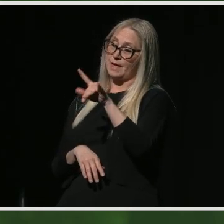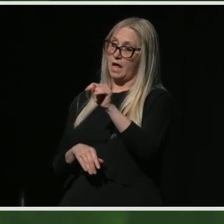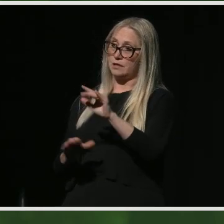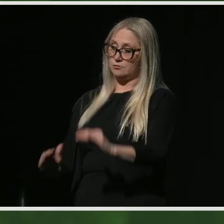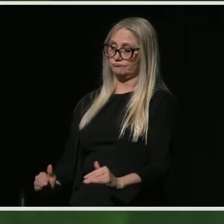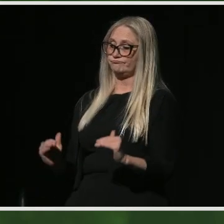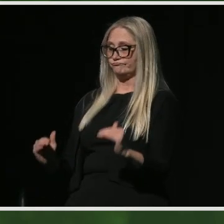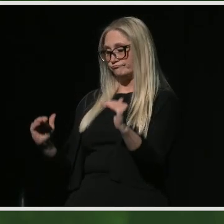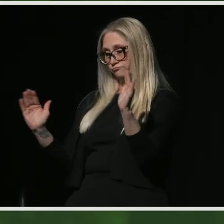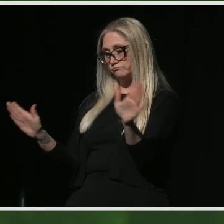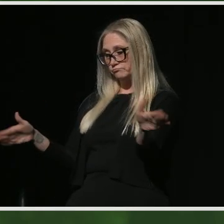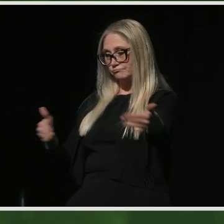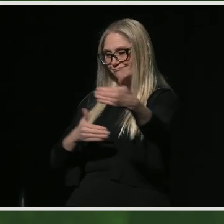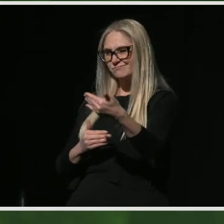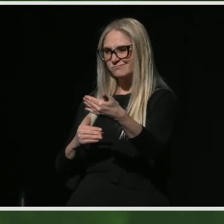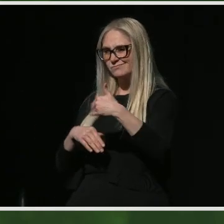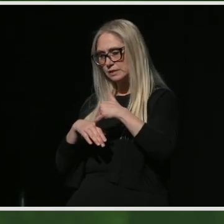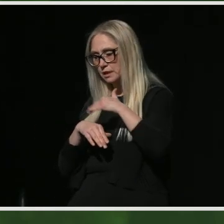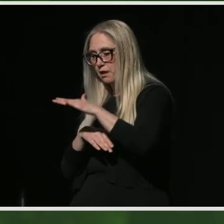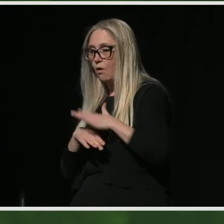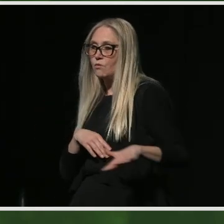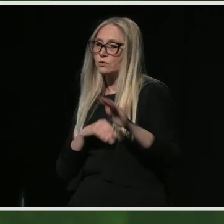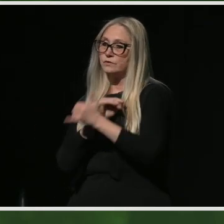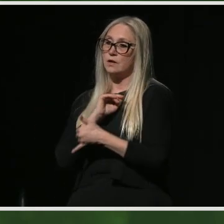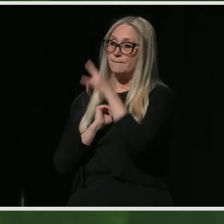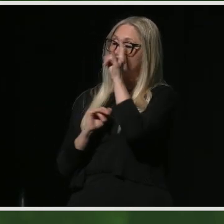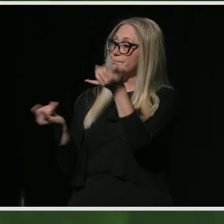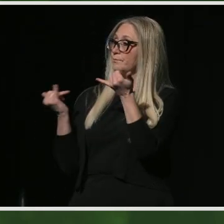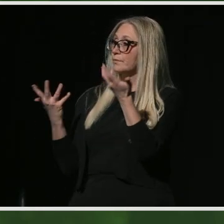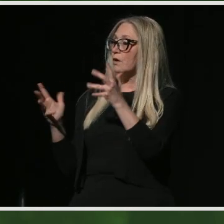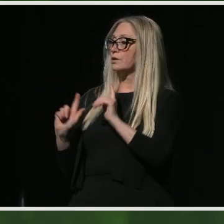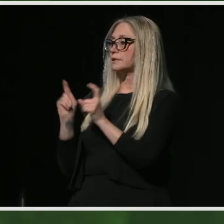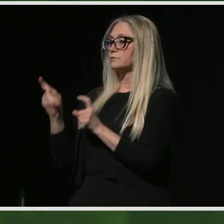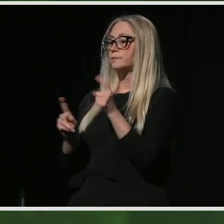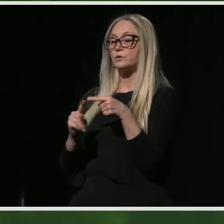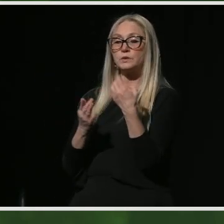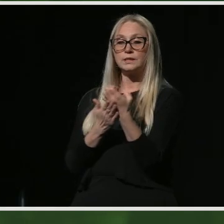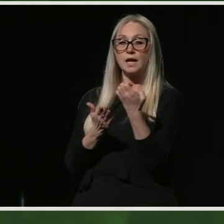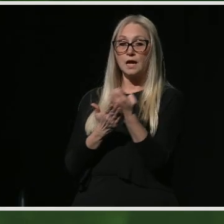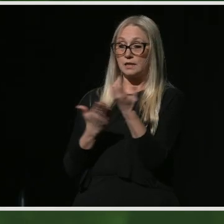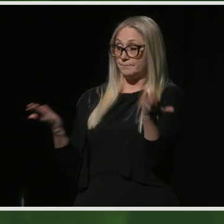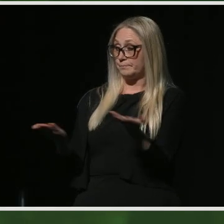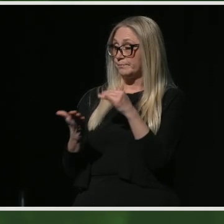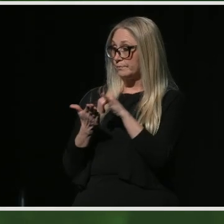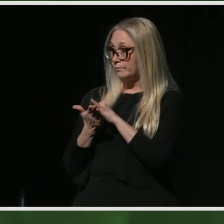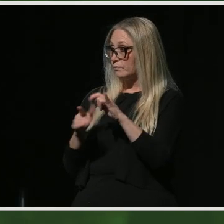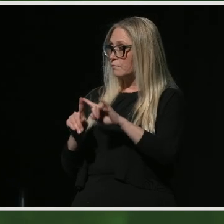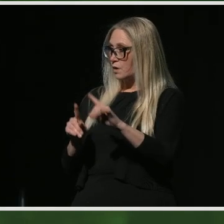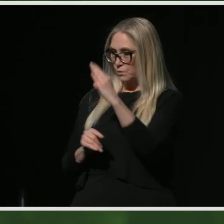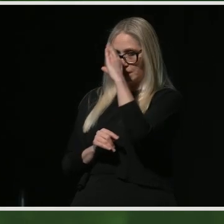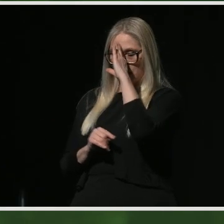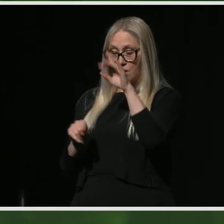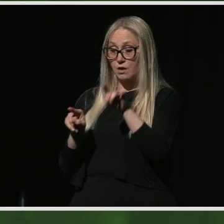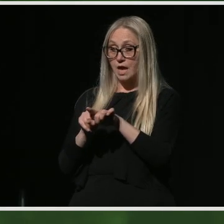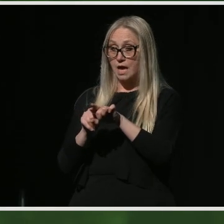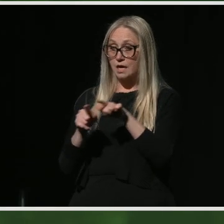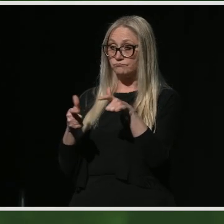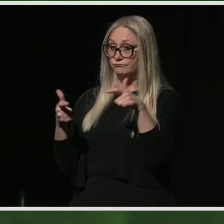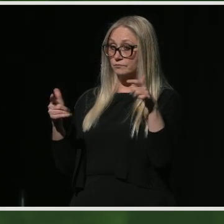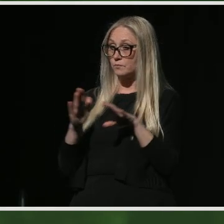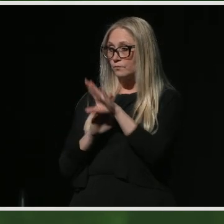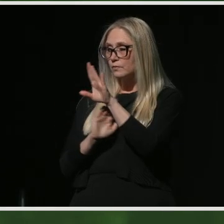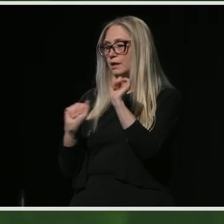country. Because of our current footprint, we're already contributing to the economy of upstate New York, but we know as we grow, we can do so much